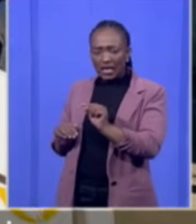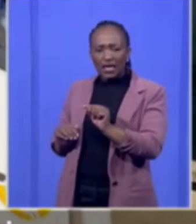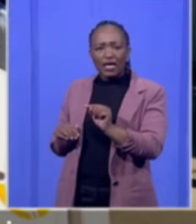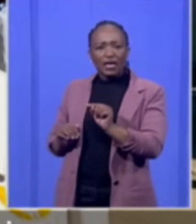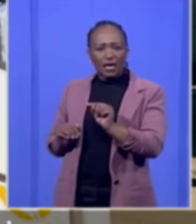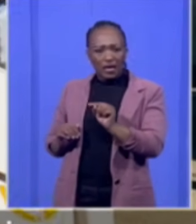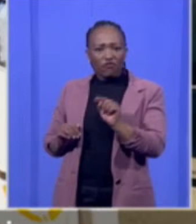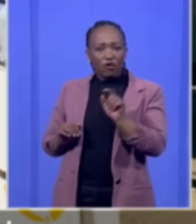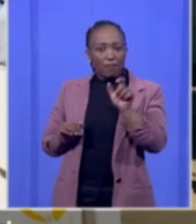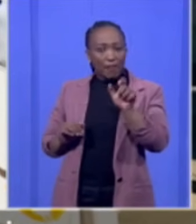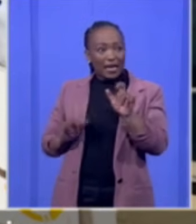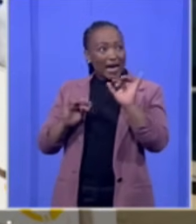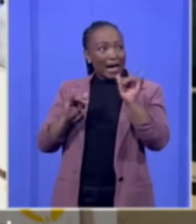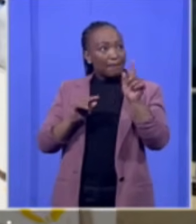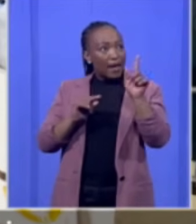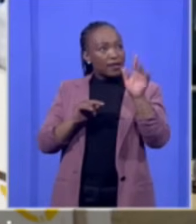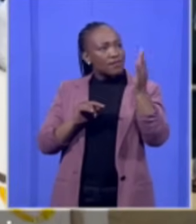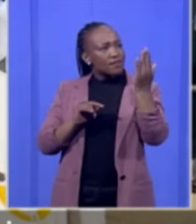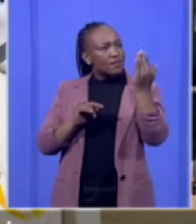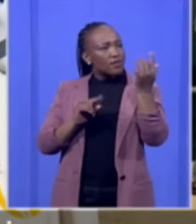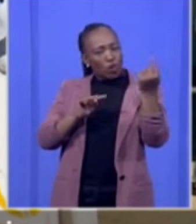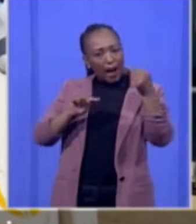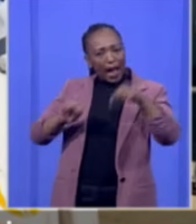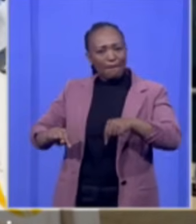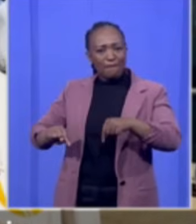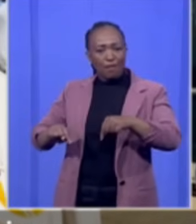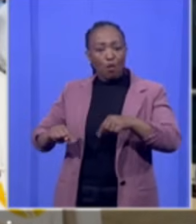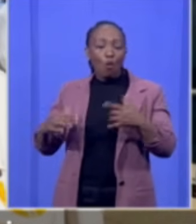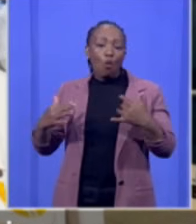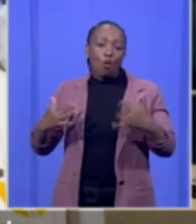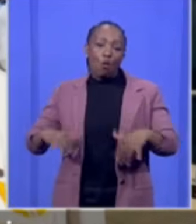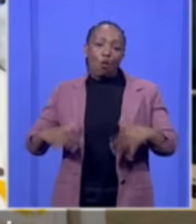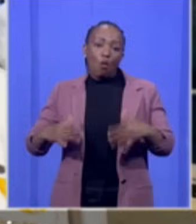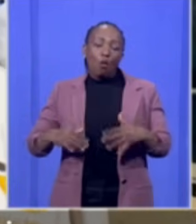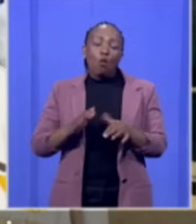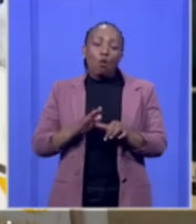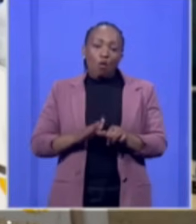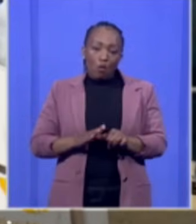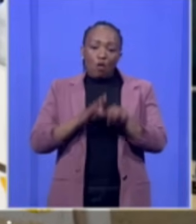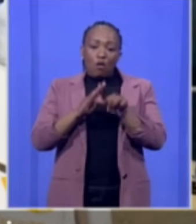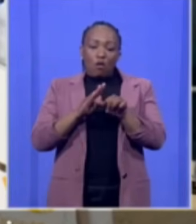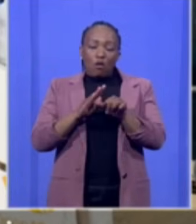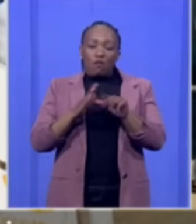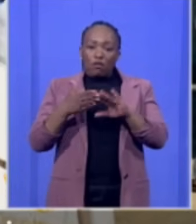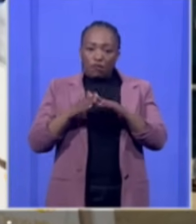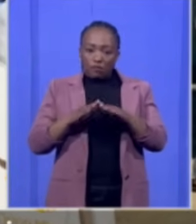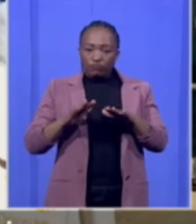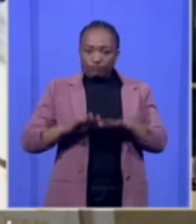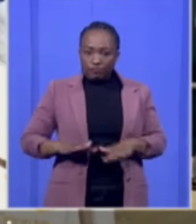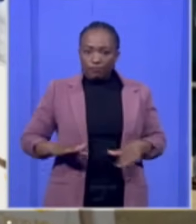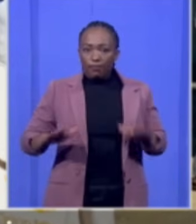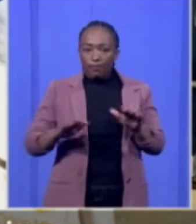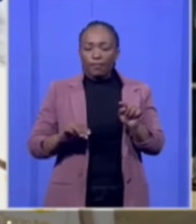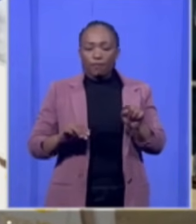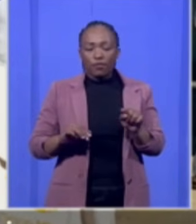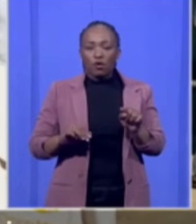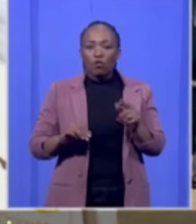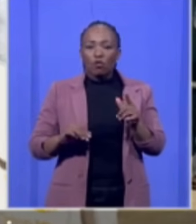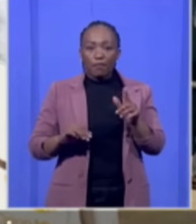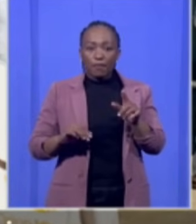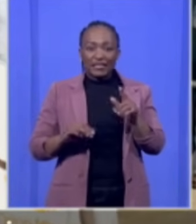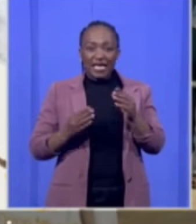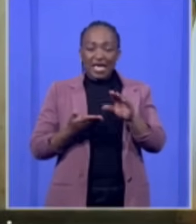an investor is quite a huge effort, and it's very important for society to have investment